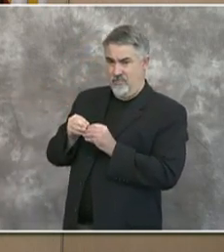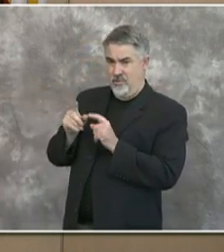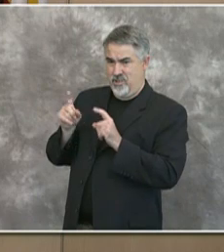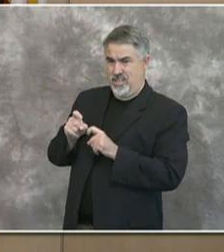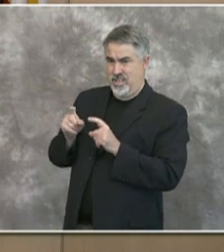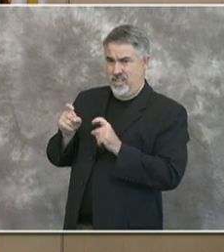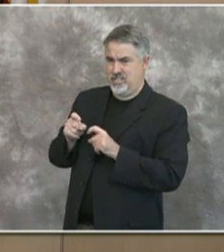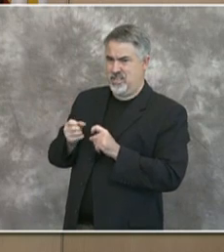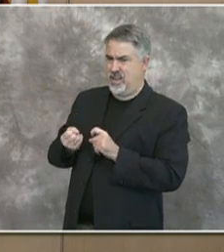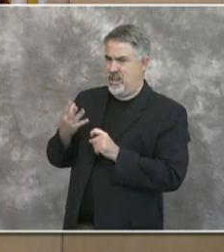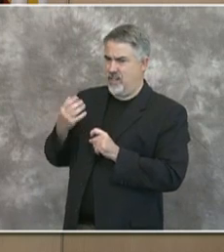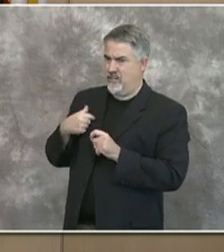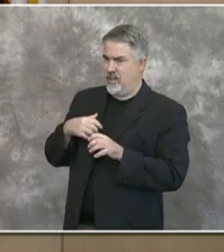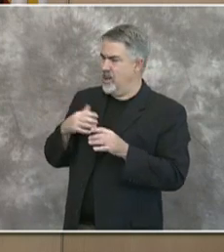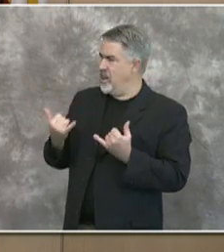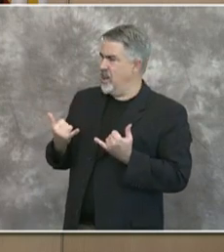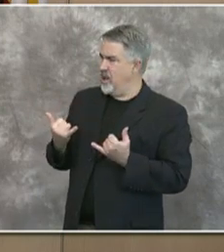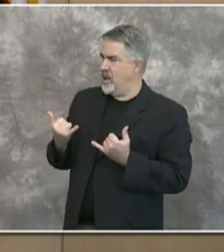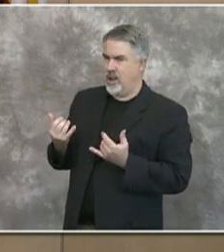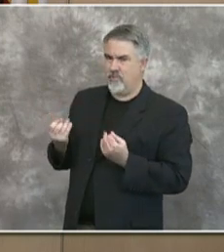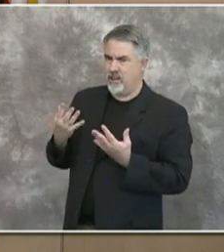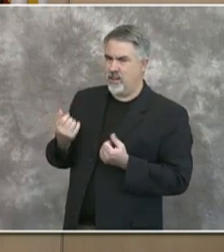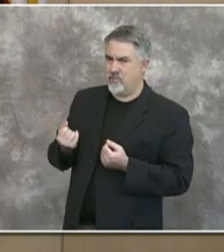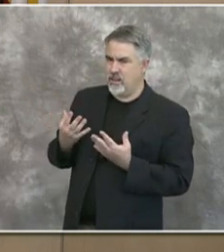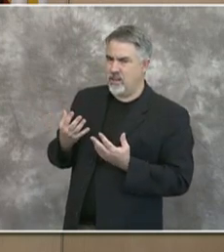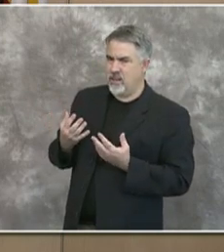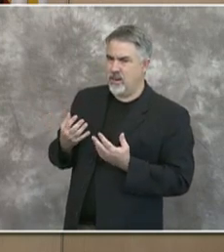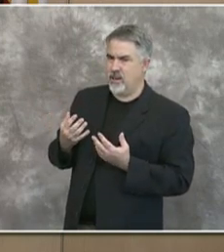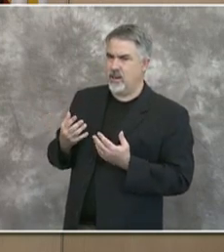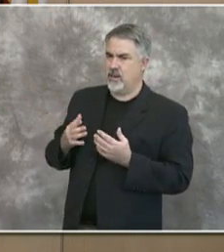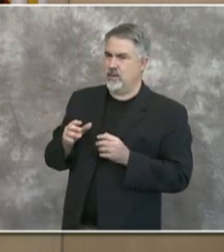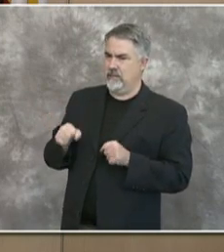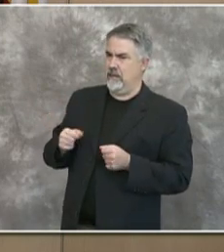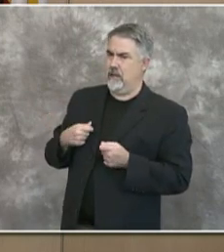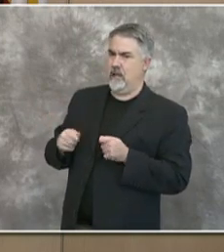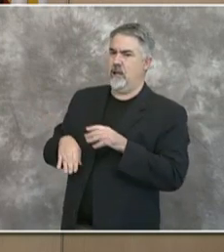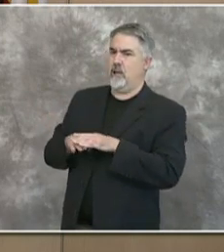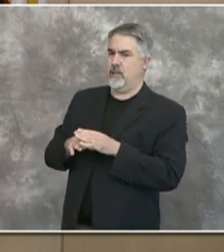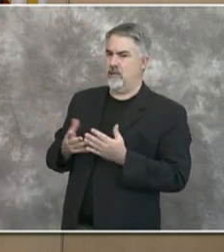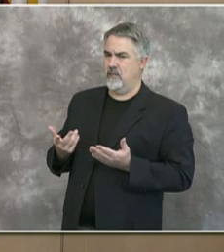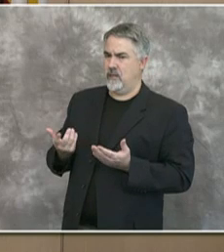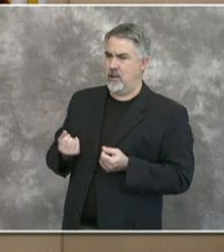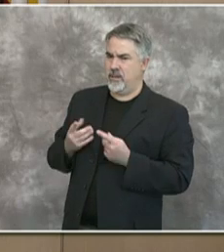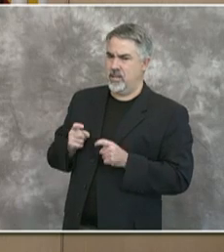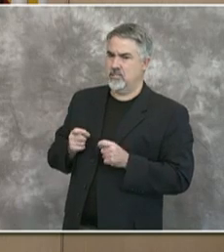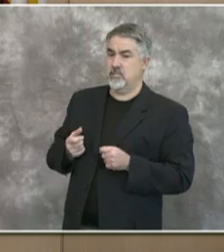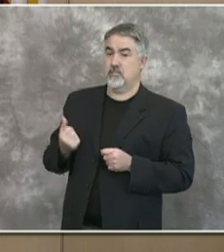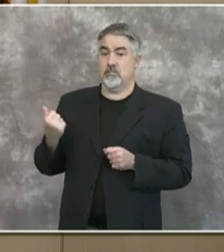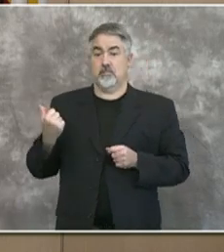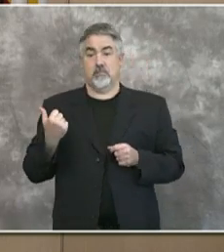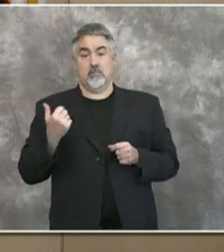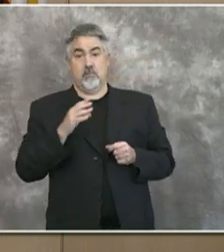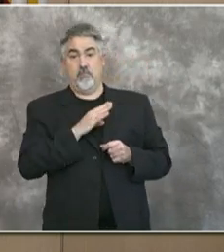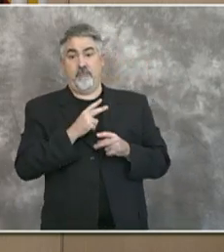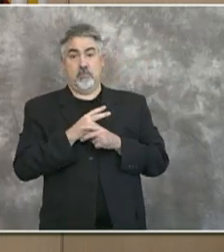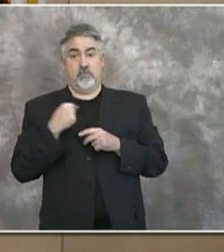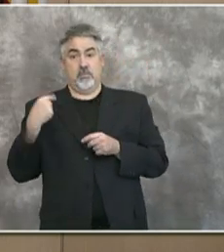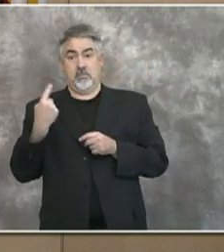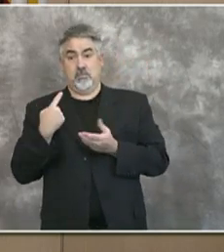right now? Well, right now, as we reported from the Board of Supervisors, at the Board of Supervisors meeting on